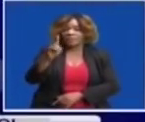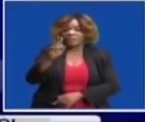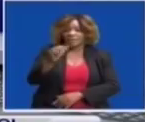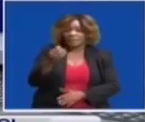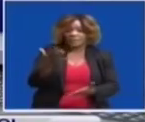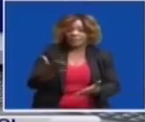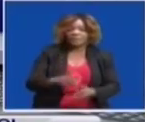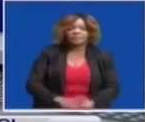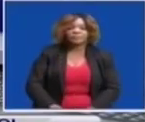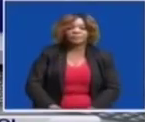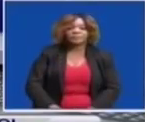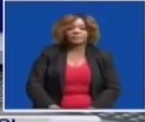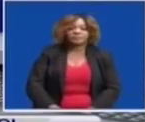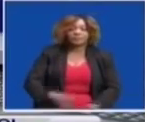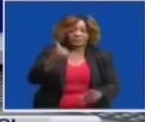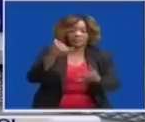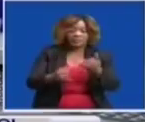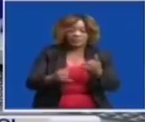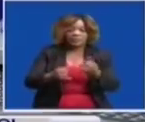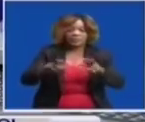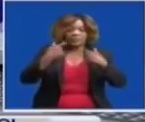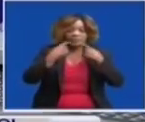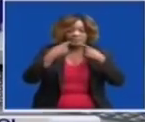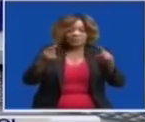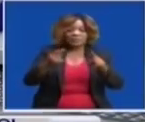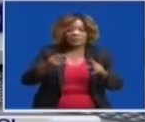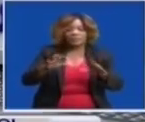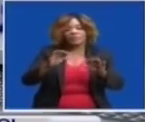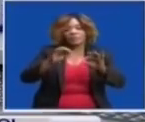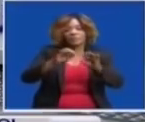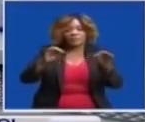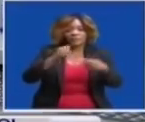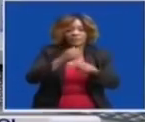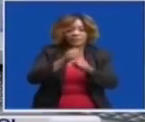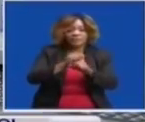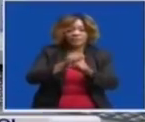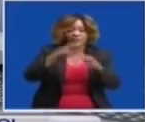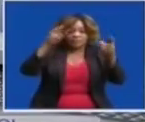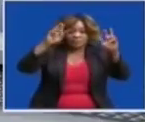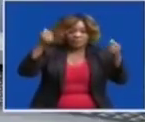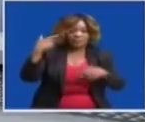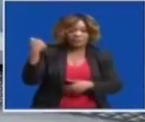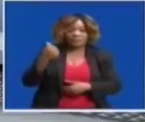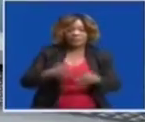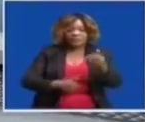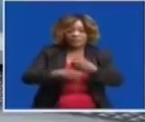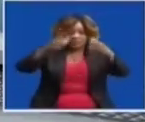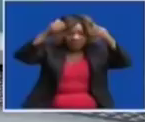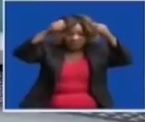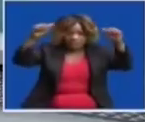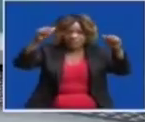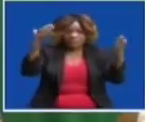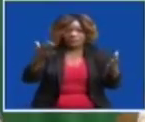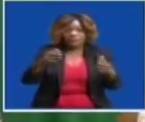And as we end the news, we take a look at the headlines again. Vice President Inonge Wina says that the church has a